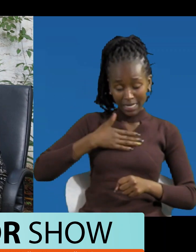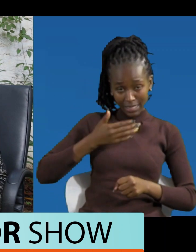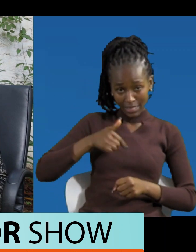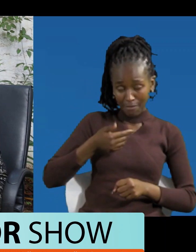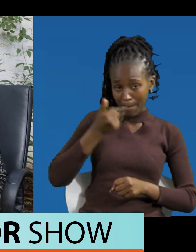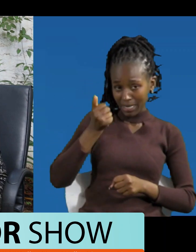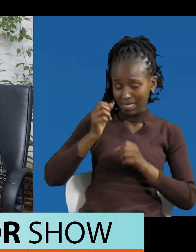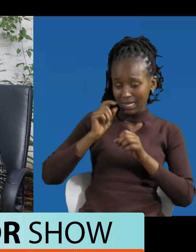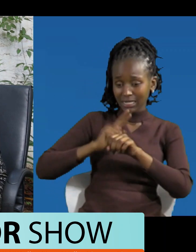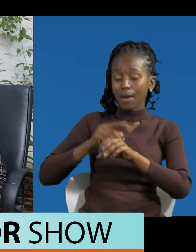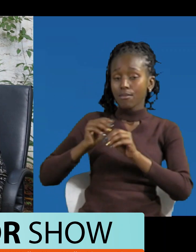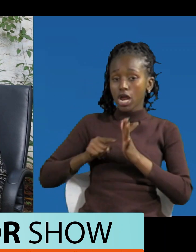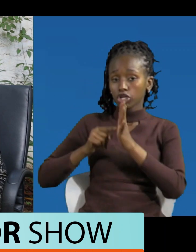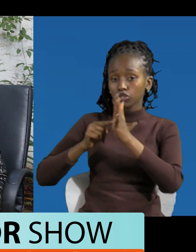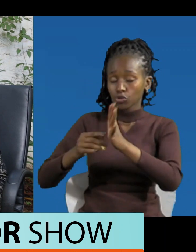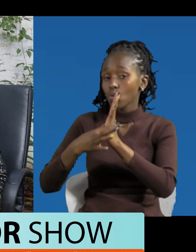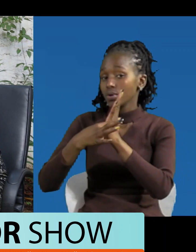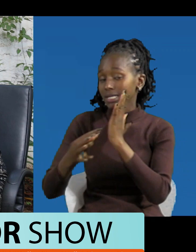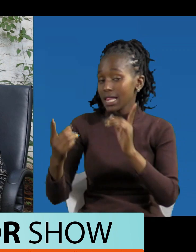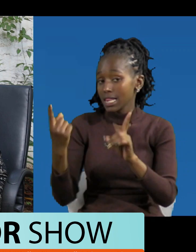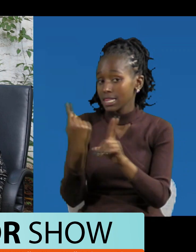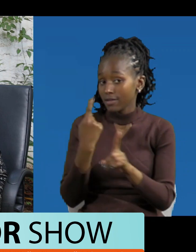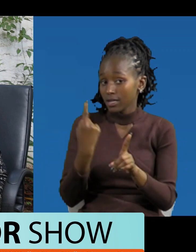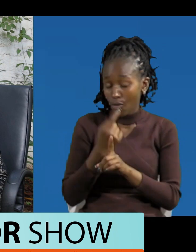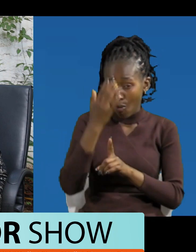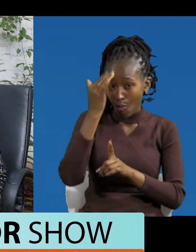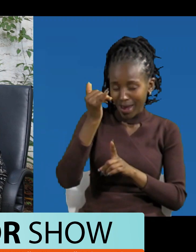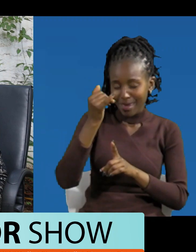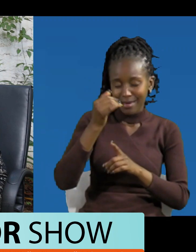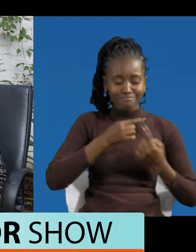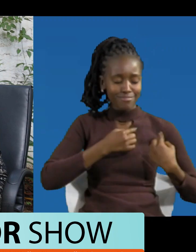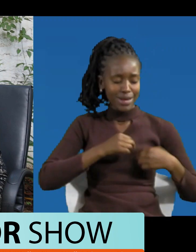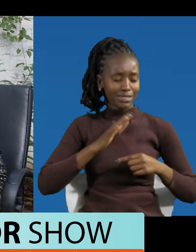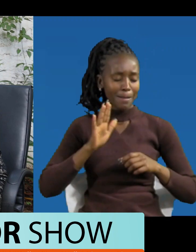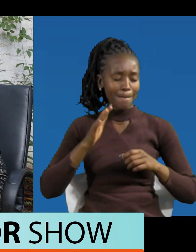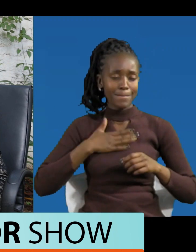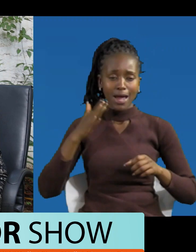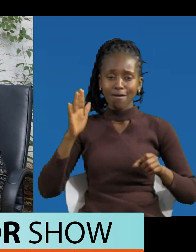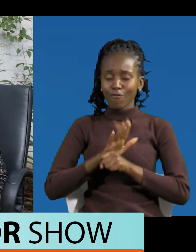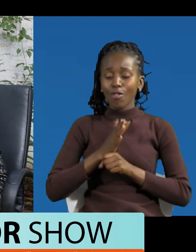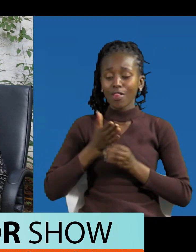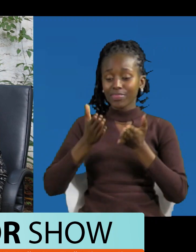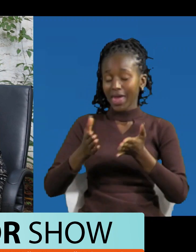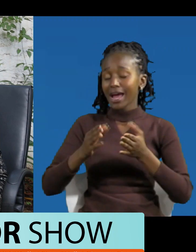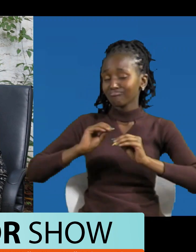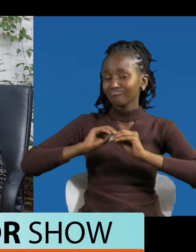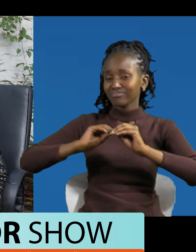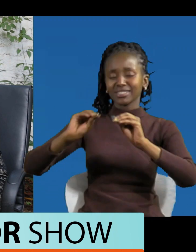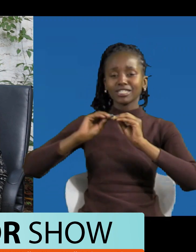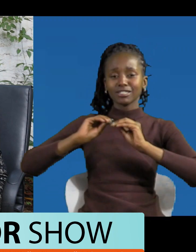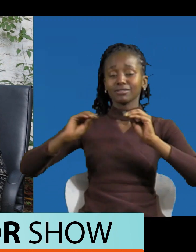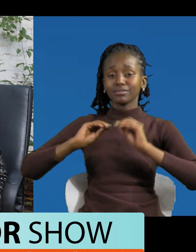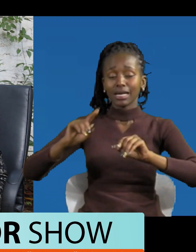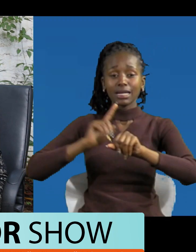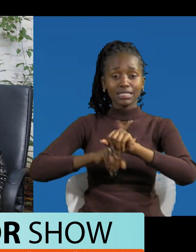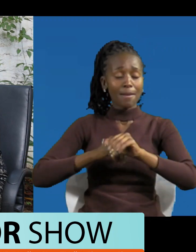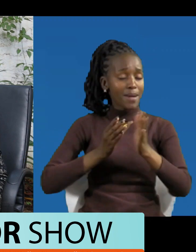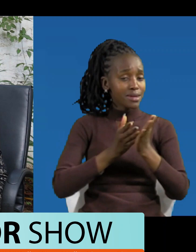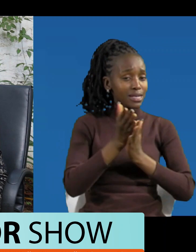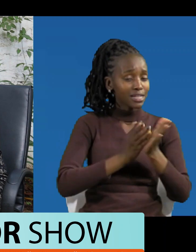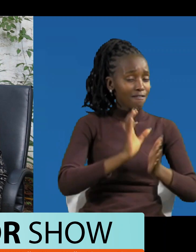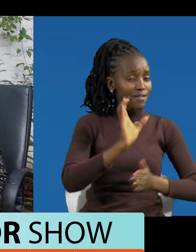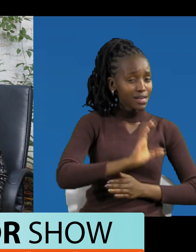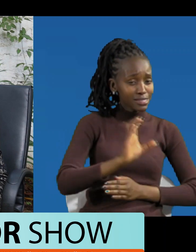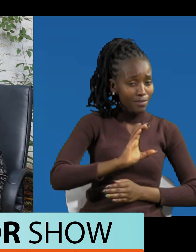the skills, because I feel I do it out of my heart. Even when I'm attending to my clients, I do it out of my heart, not out